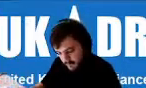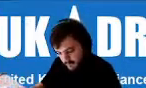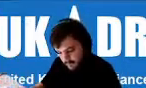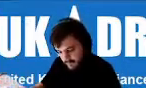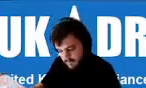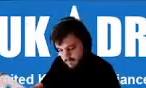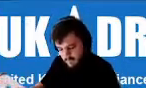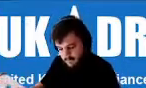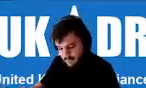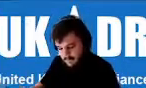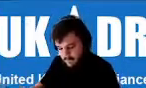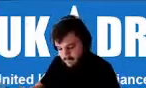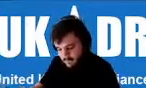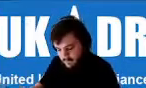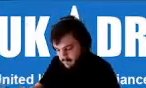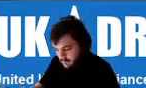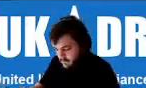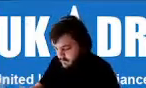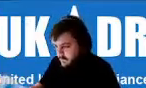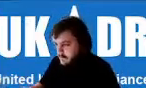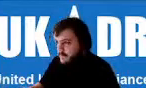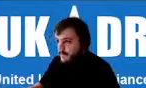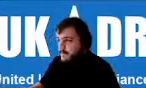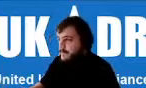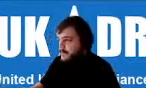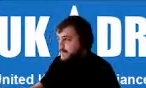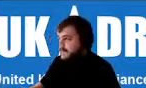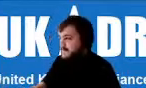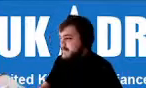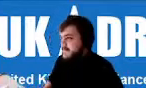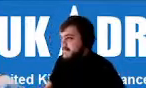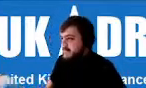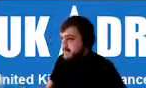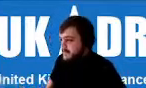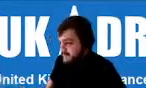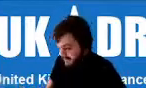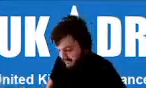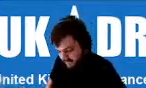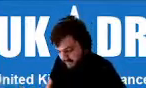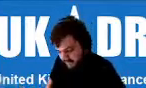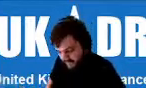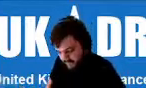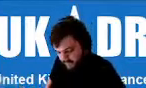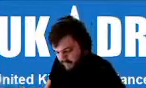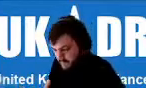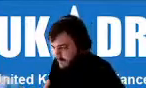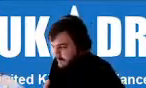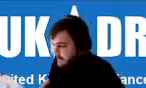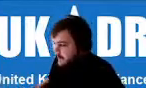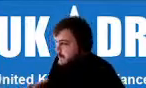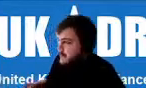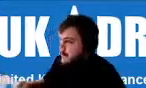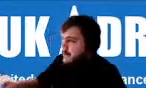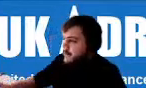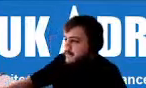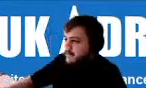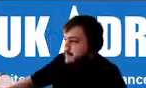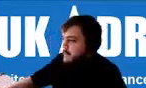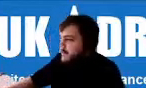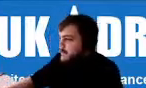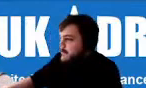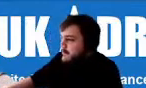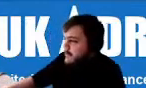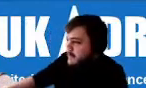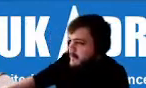I'm happy to say, as I've been speaking, the wind seems to have died down somewhat. I went out this morning to